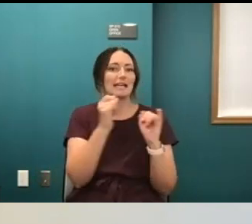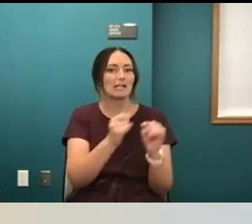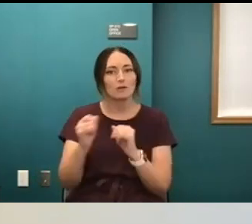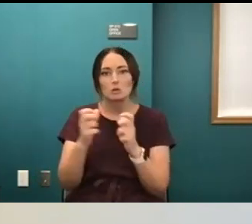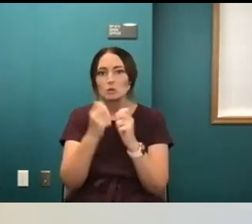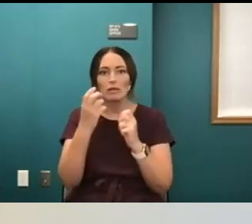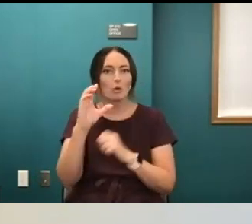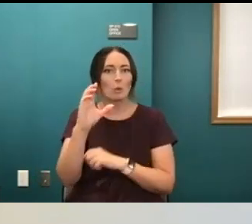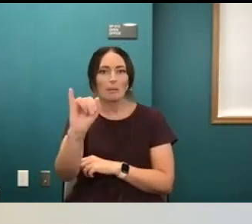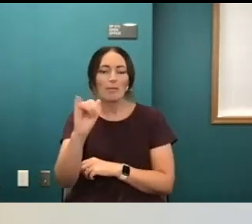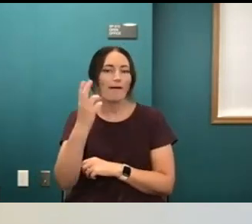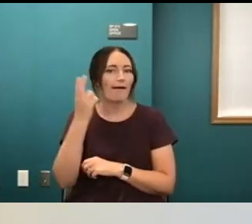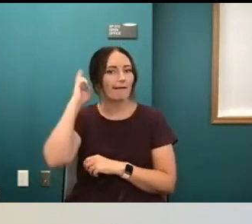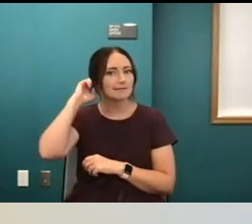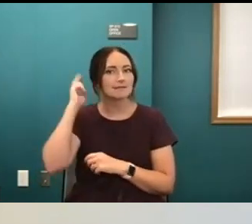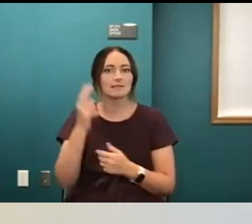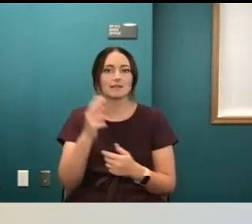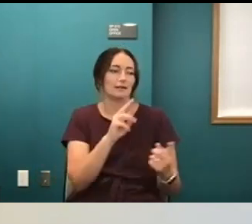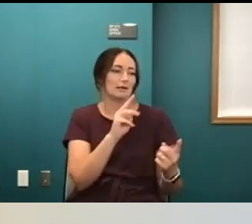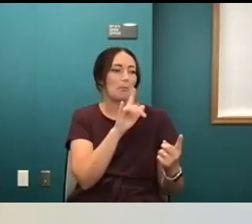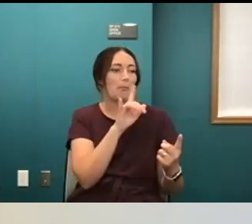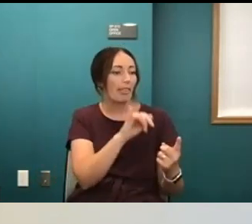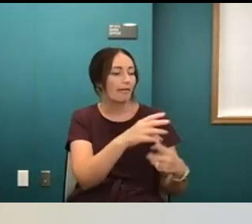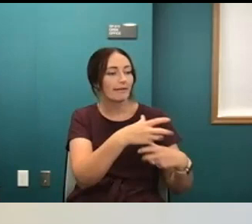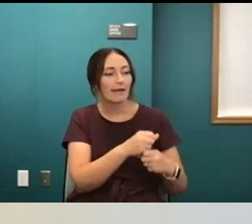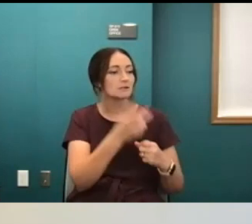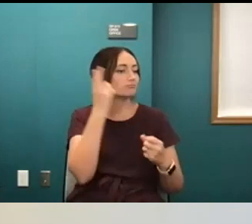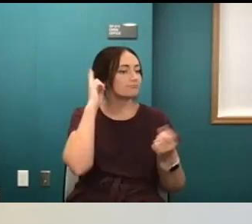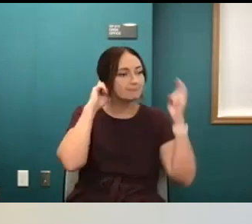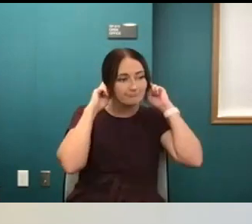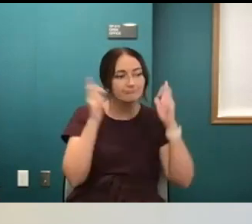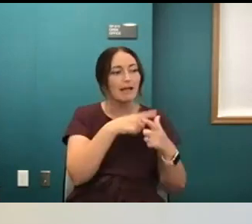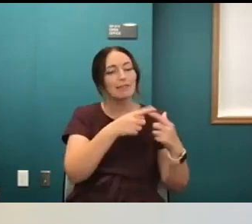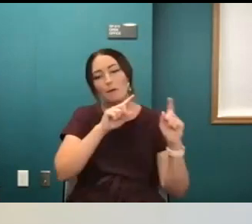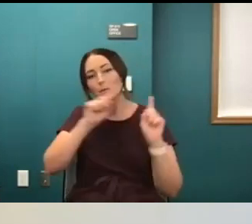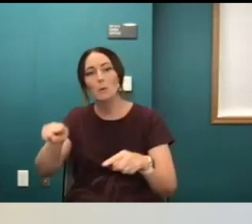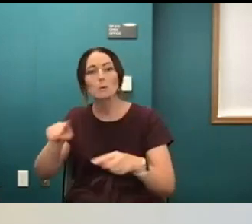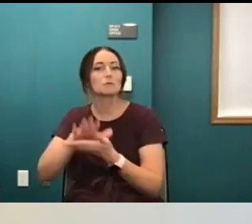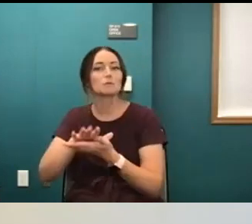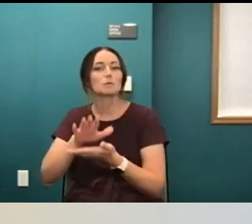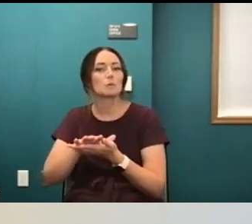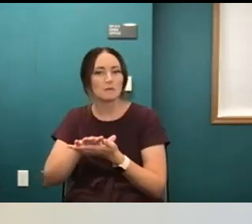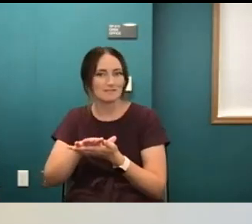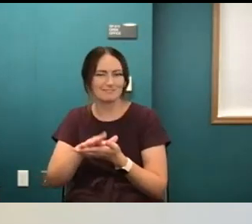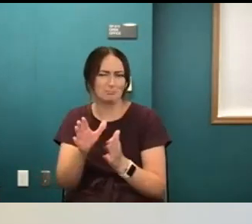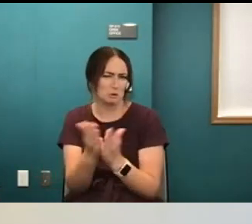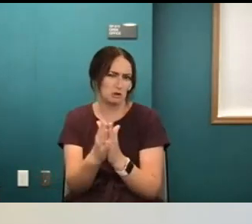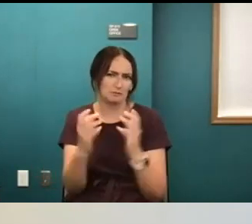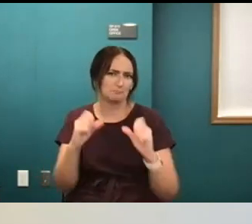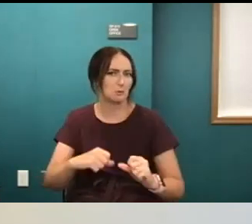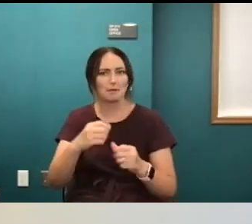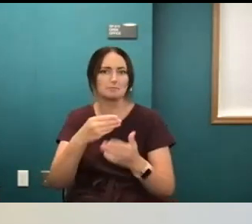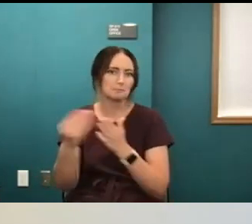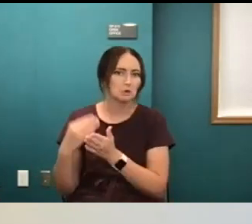have Melly gets her implants and goes to preschool books. So a lot of fun things on our website that you guys can use in